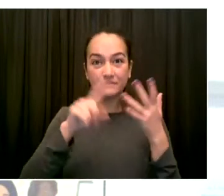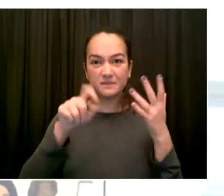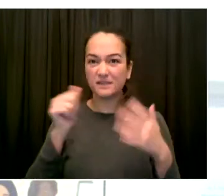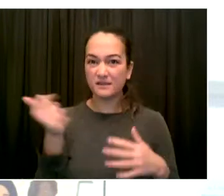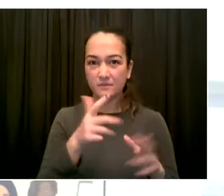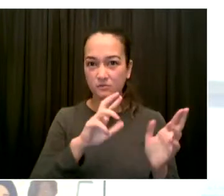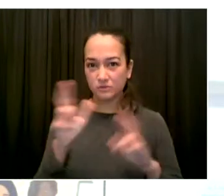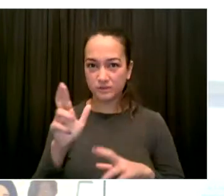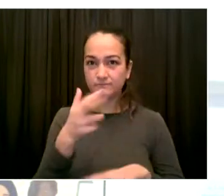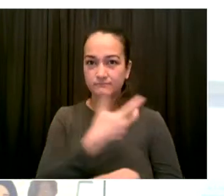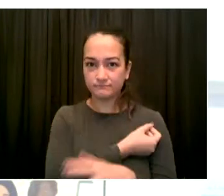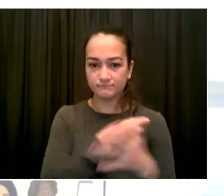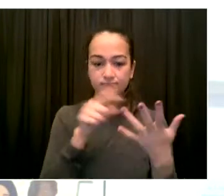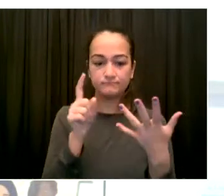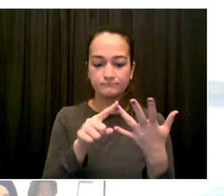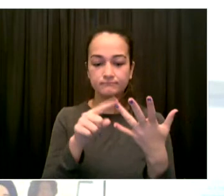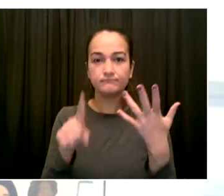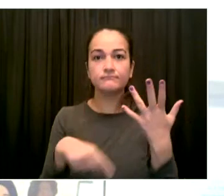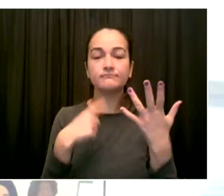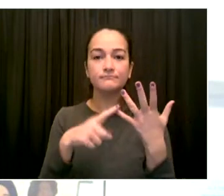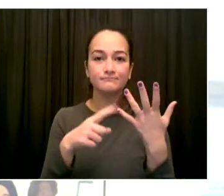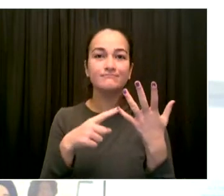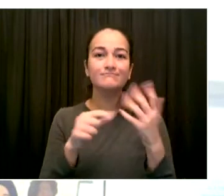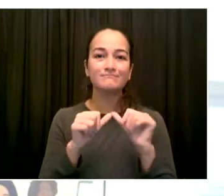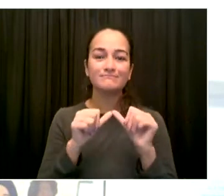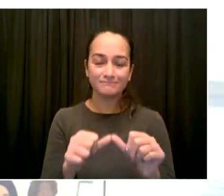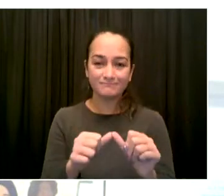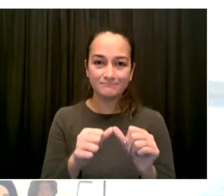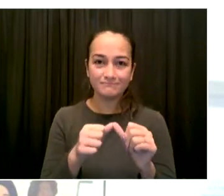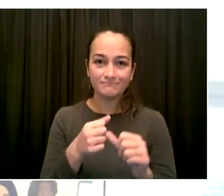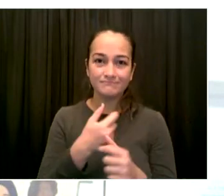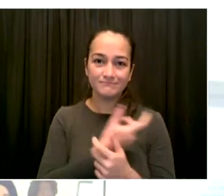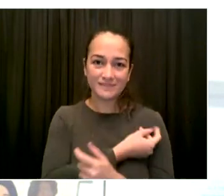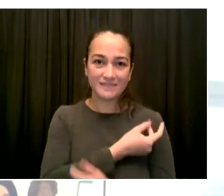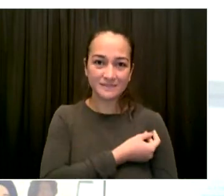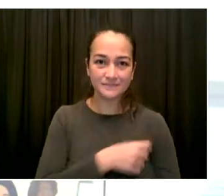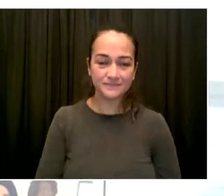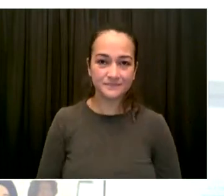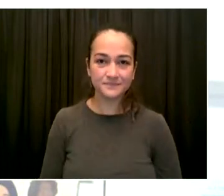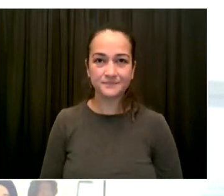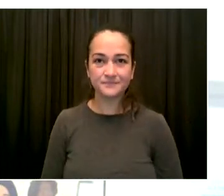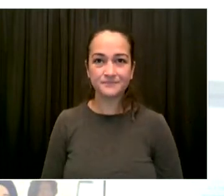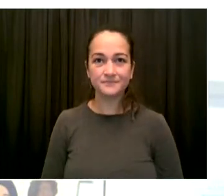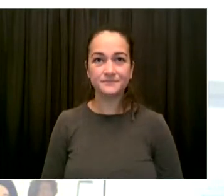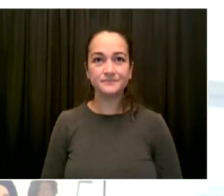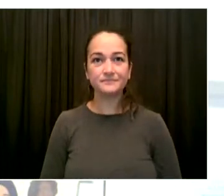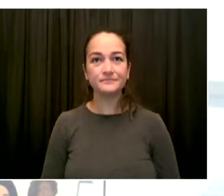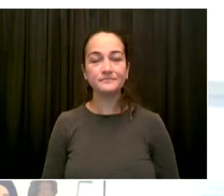policy, aligning it with CDC guidance and making sure that it is truly